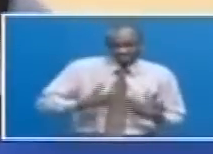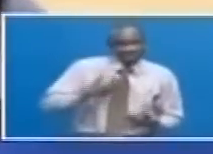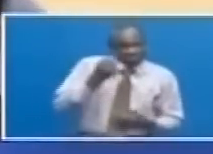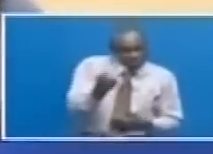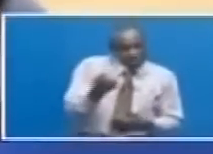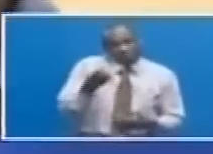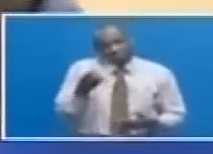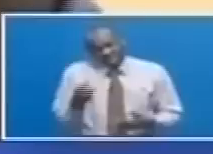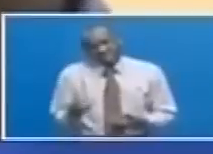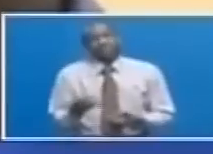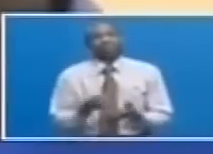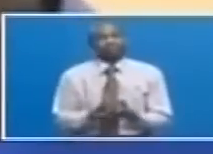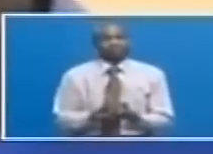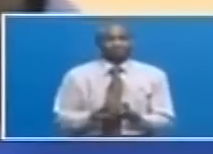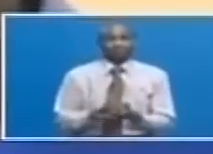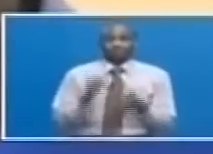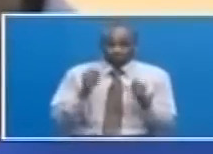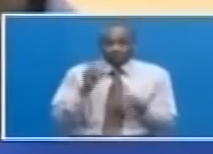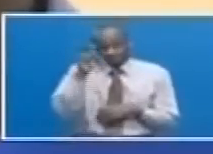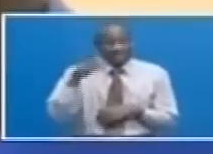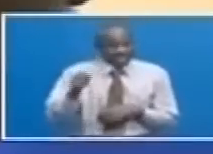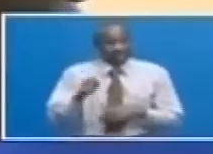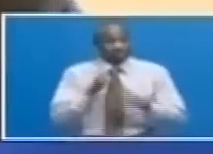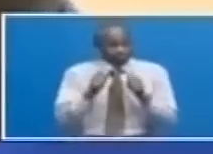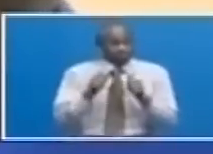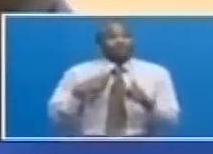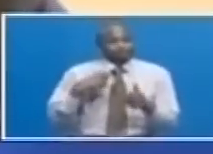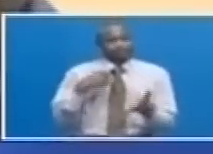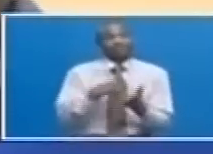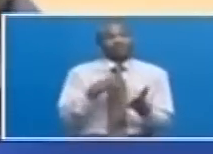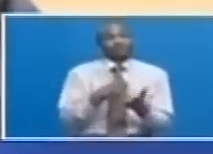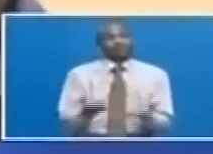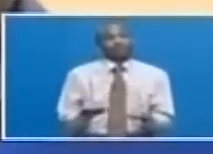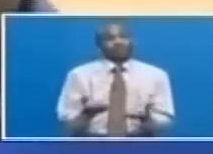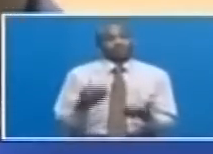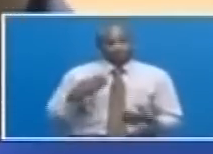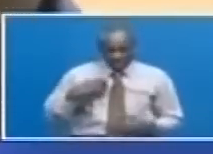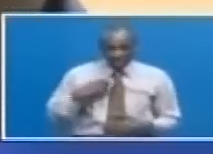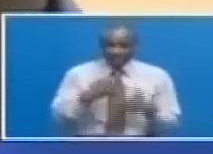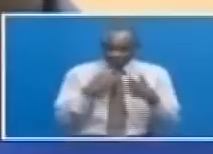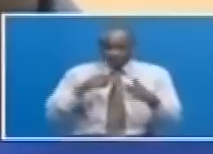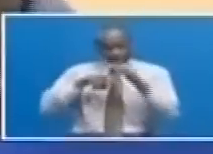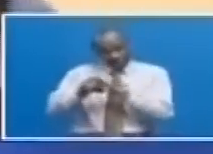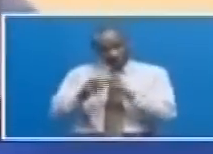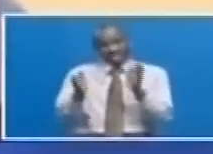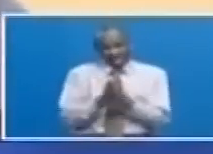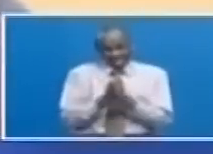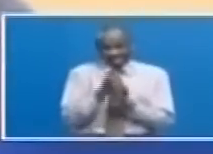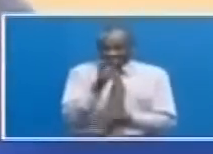didn't play the circuit, so they might get fit in the long run. We have 12 tournaments between the qualifiers and the end of the season next